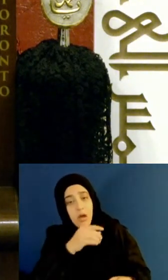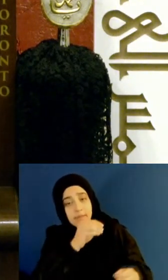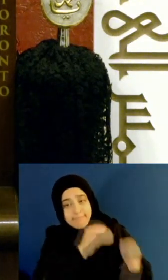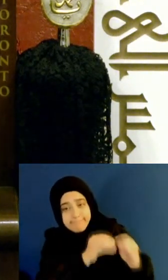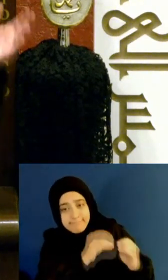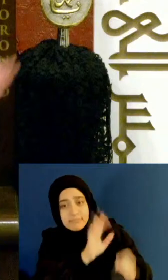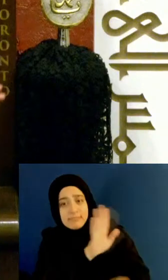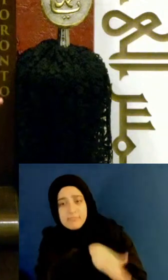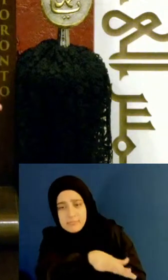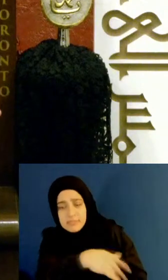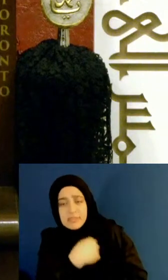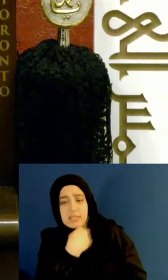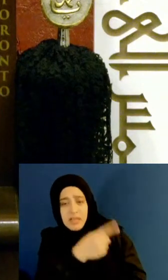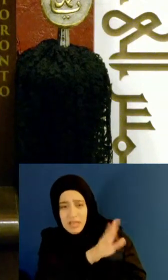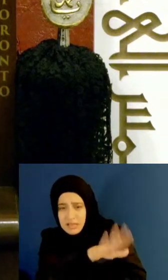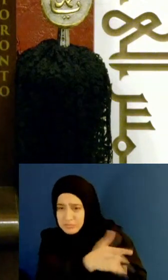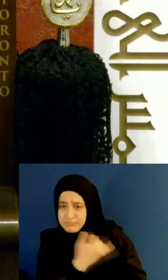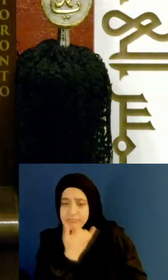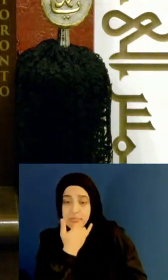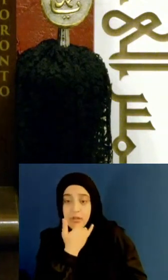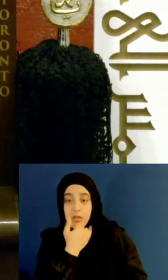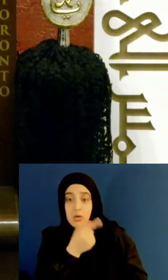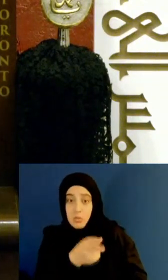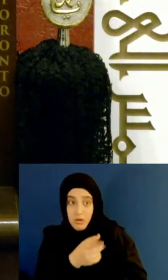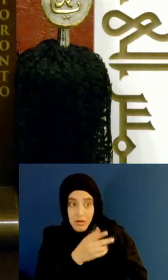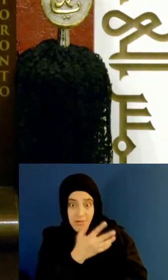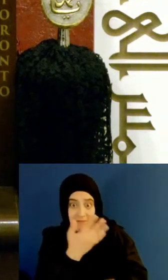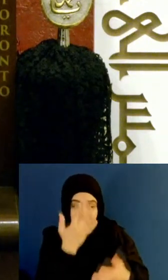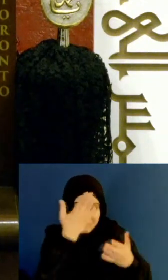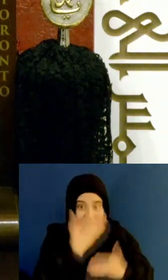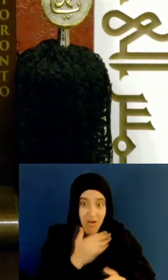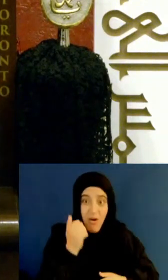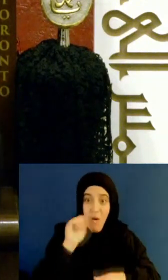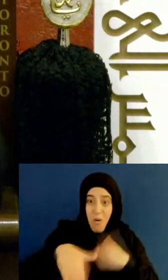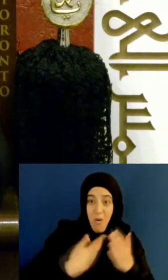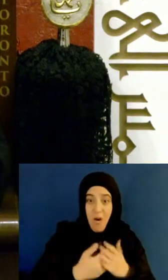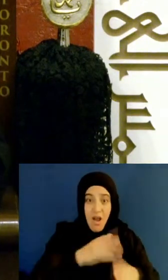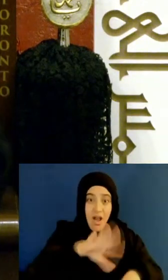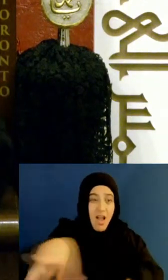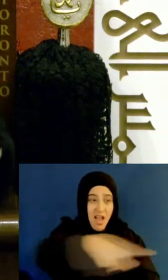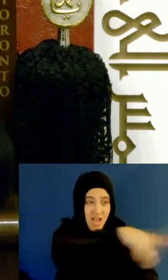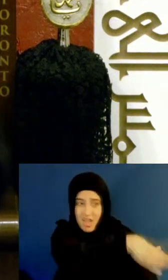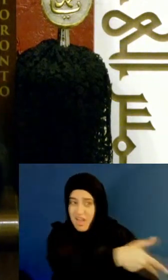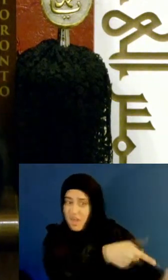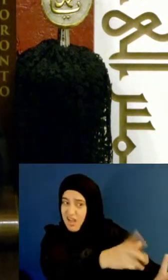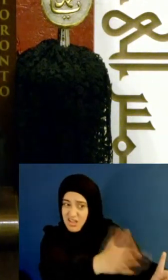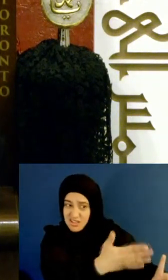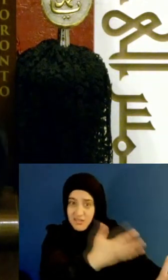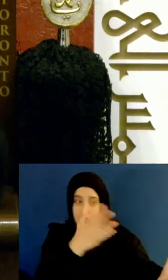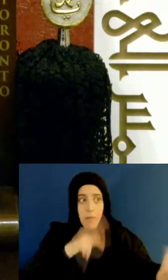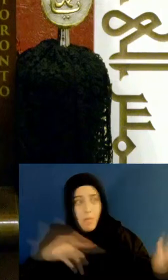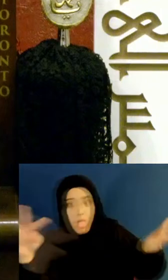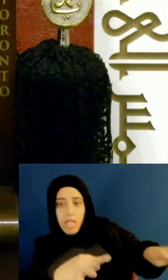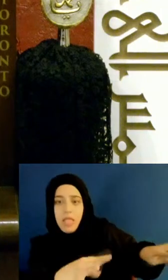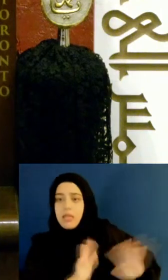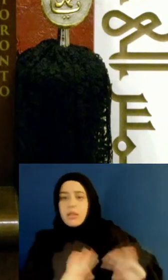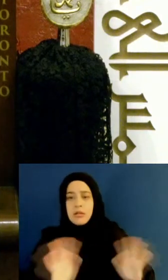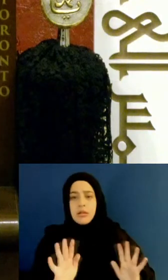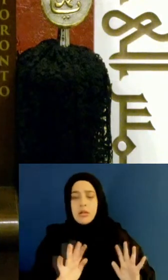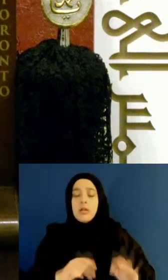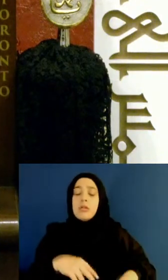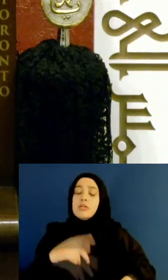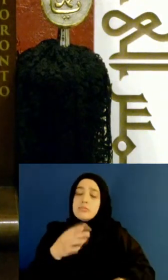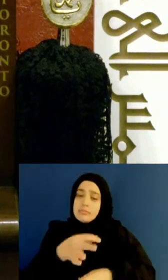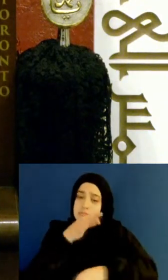somebody, don't correct them in front of everybody because you may embarrass them. So out of akhlaq, we say if you want to do one of the protocols of Amr bin